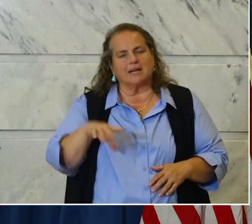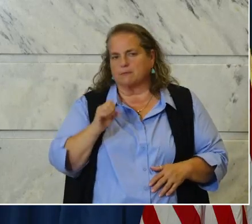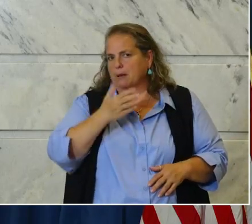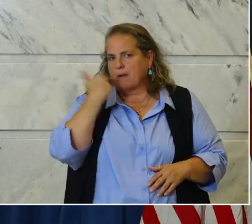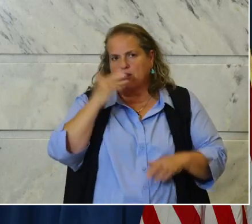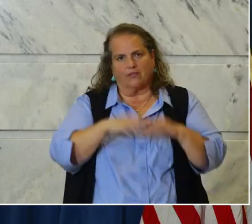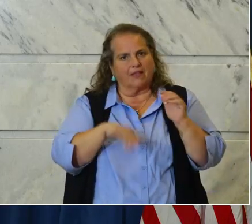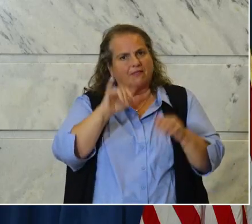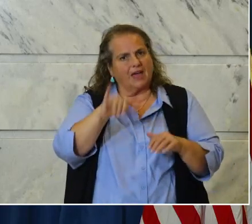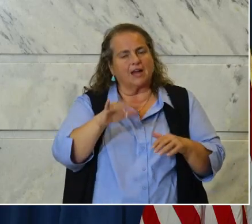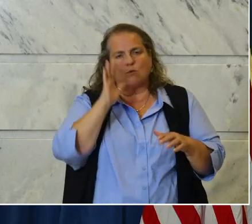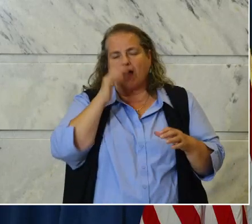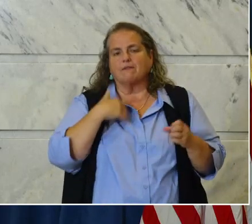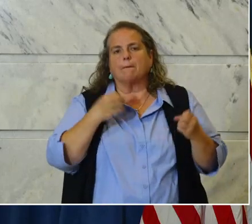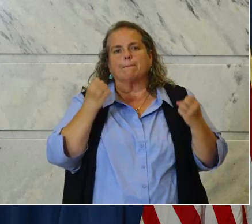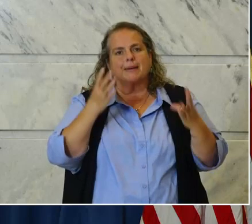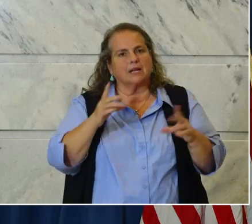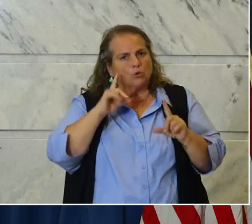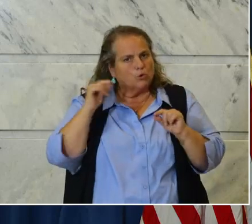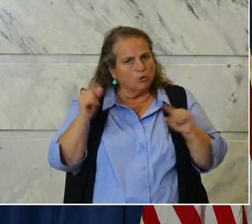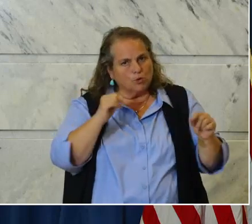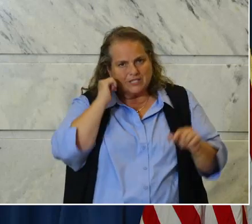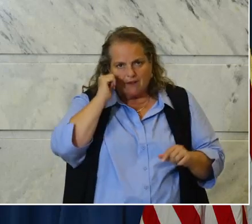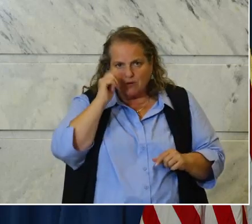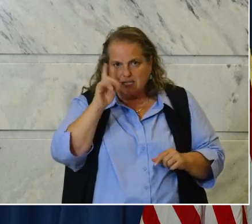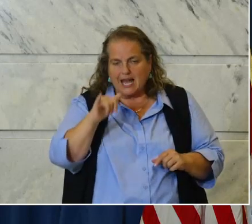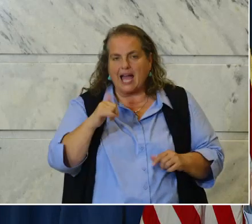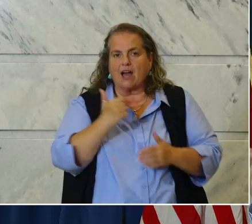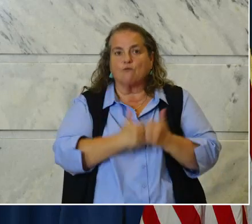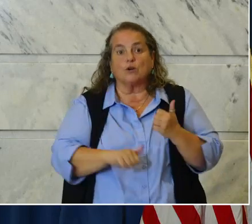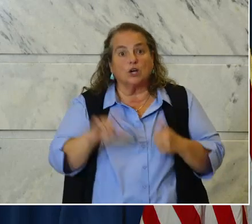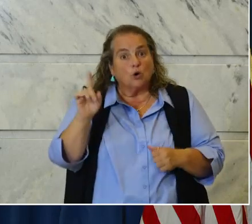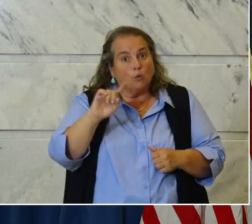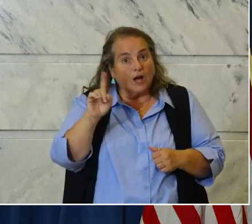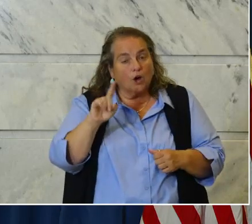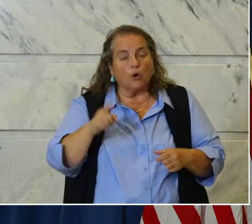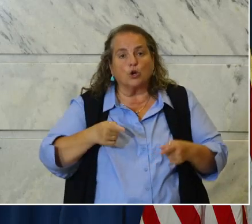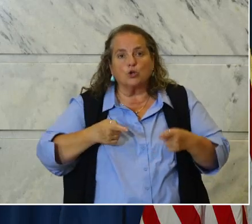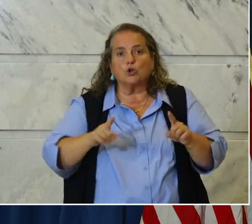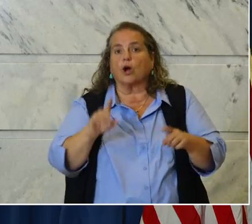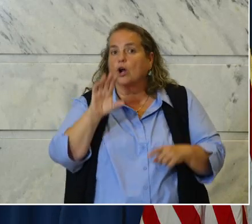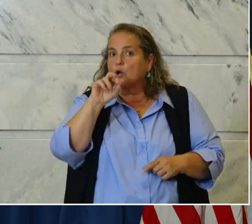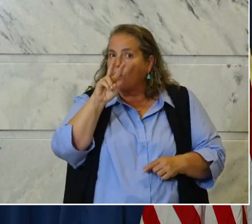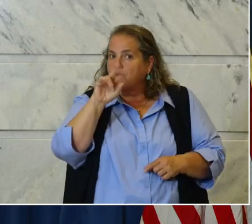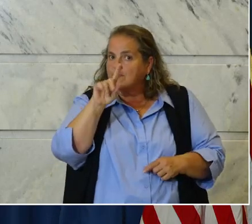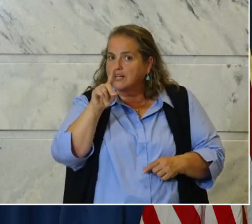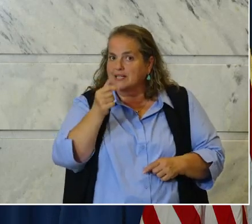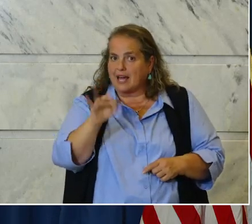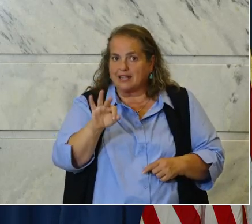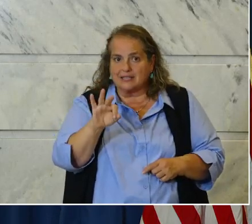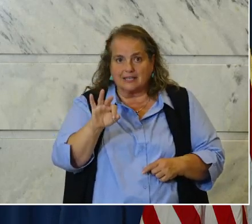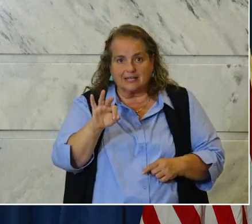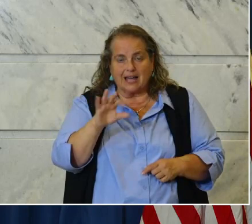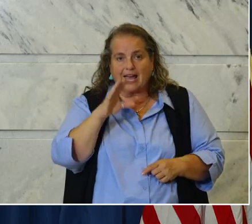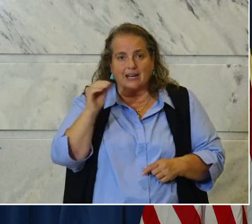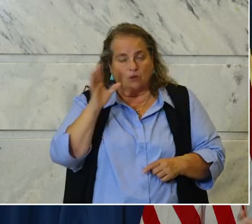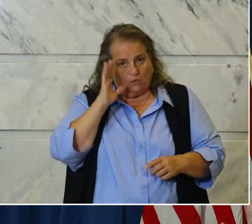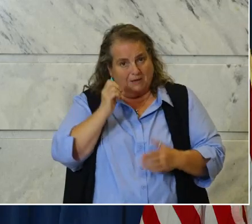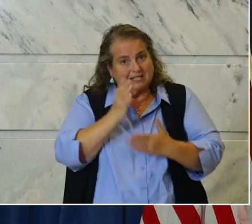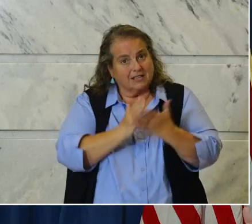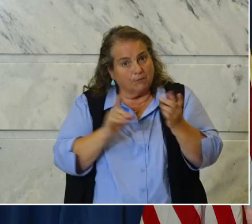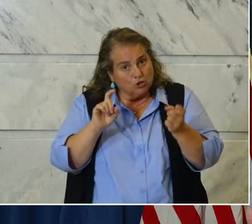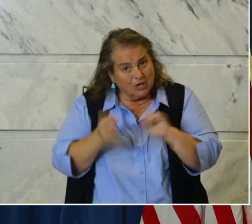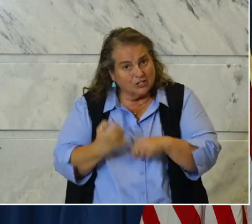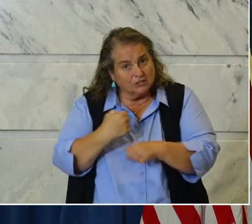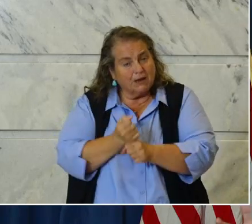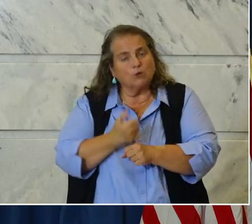going to be lots of rumors every day, everywhere during COVID-19. There are going to be changes we may have to